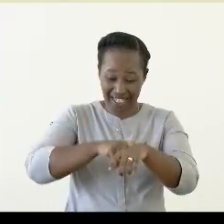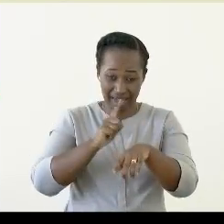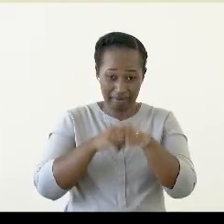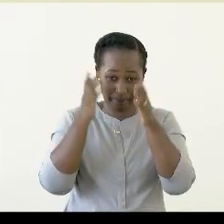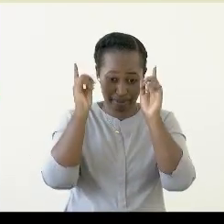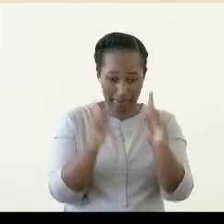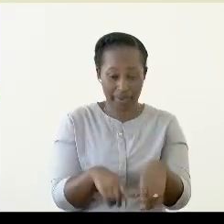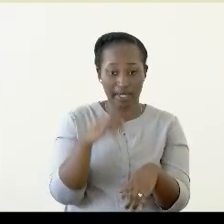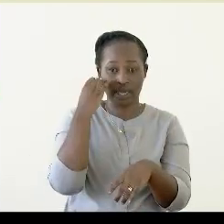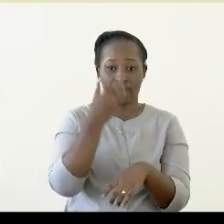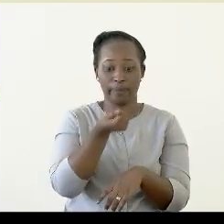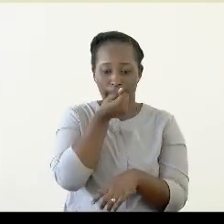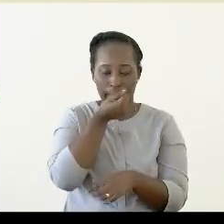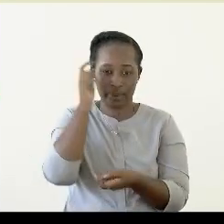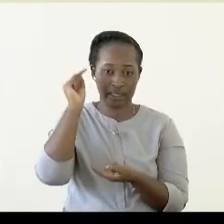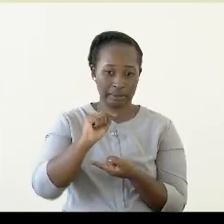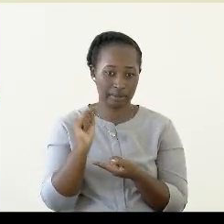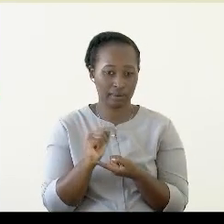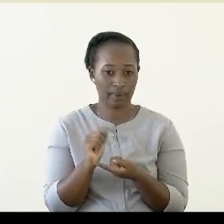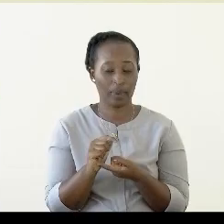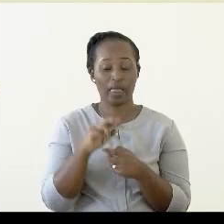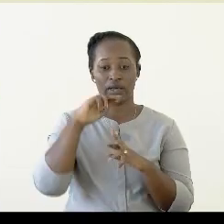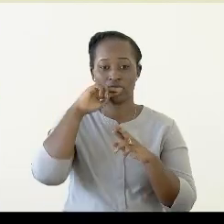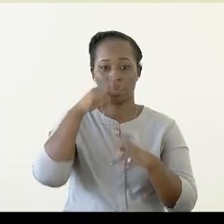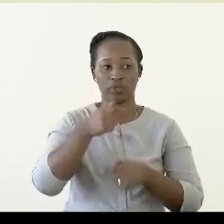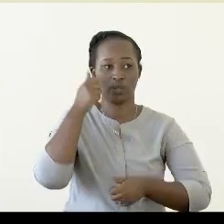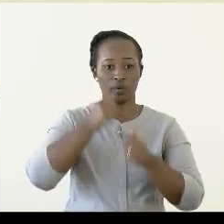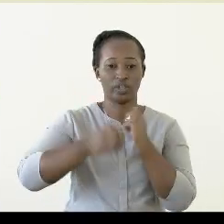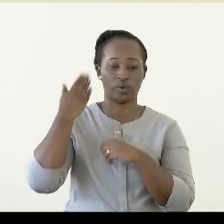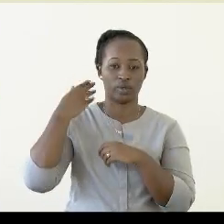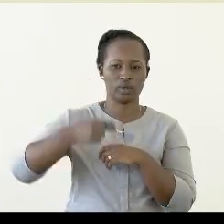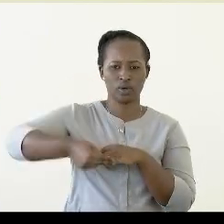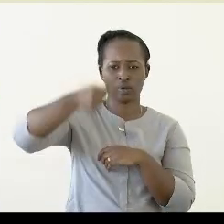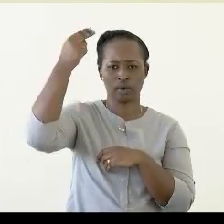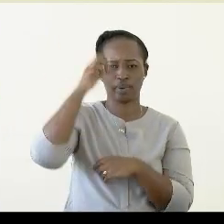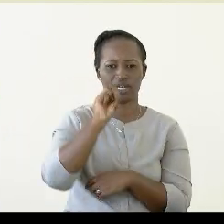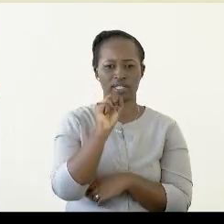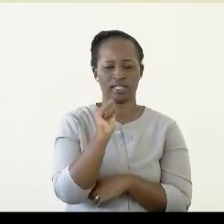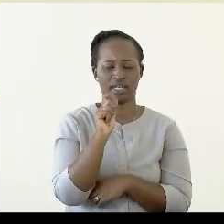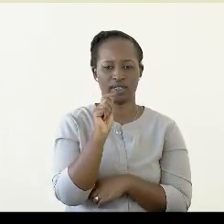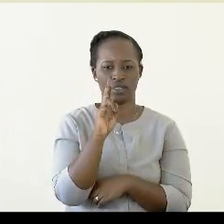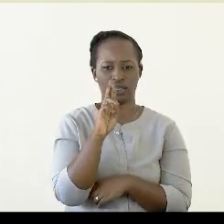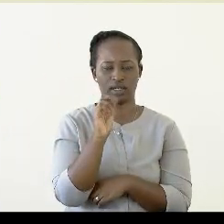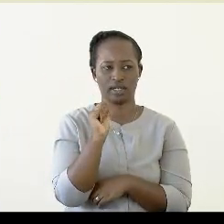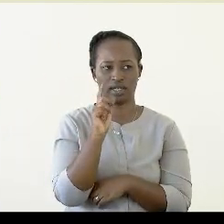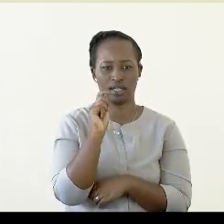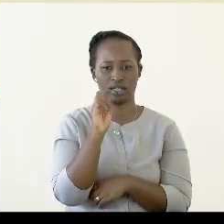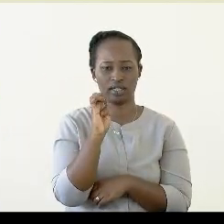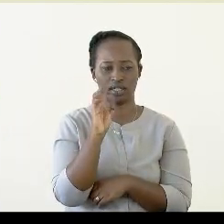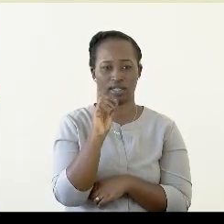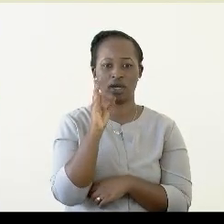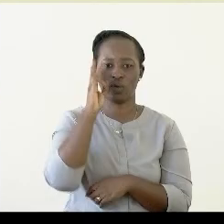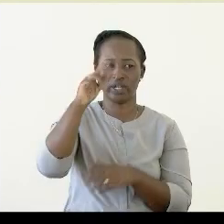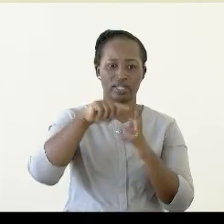if the temperature is reducing, a solution which was supersaturated will start to do what? Will start